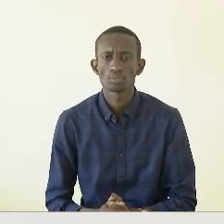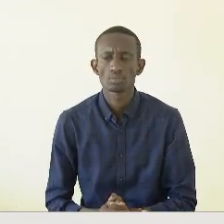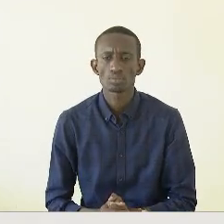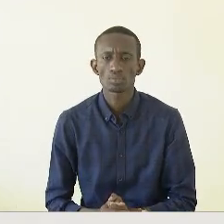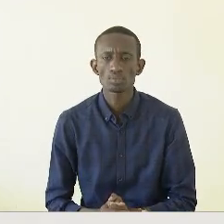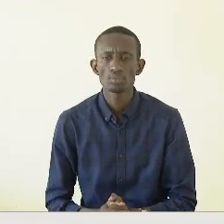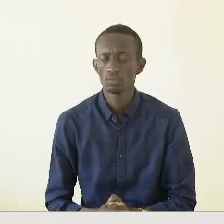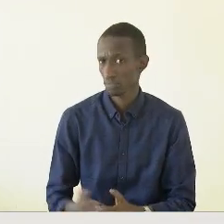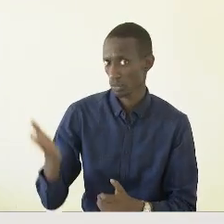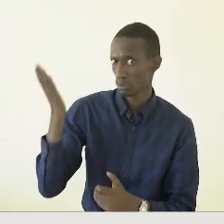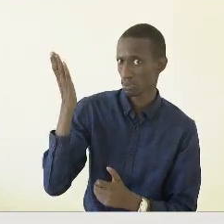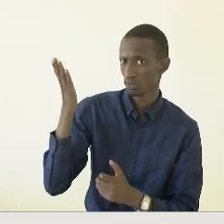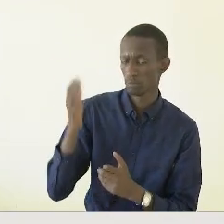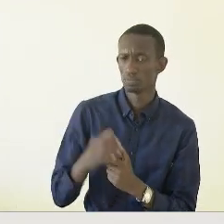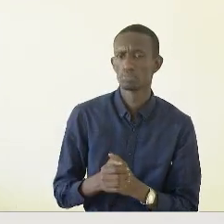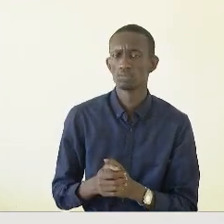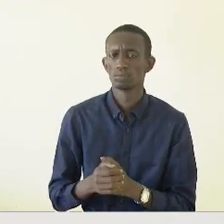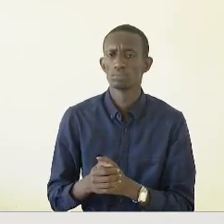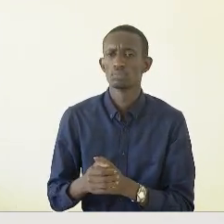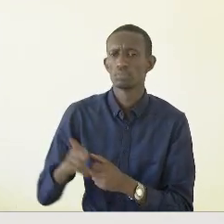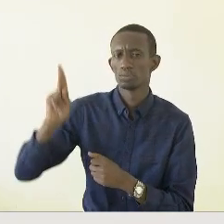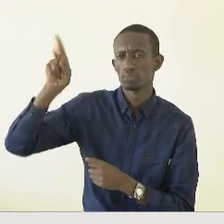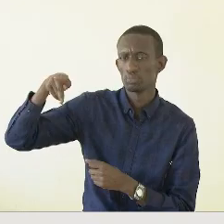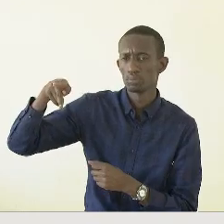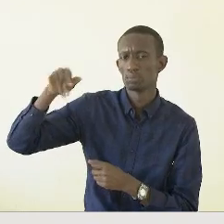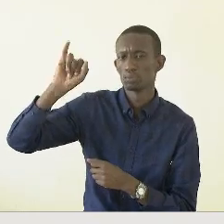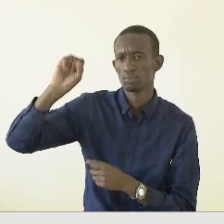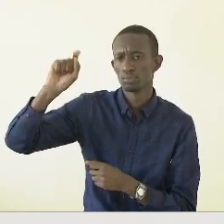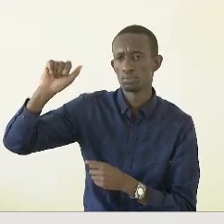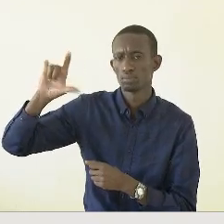Then this is the pistil, which